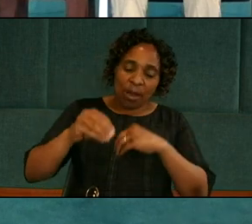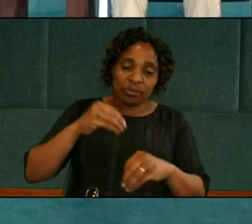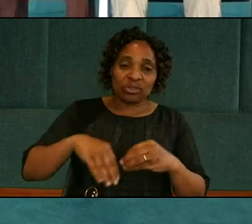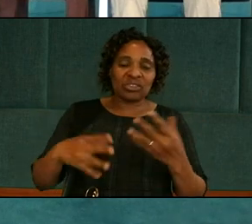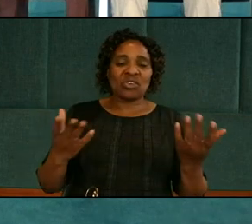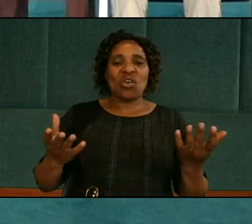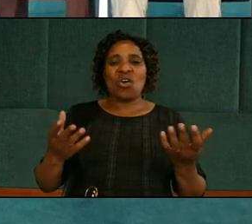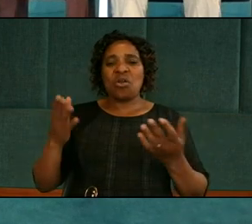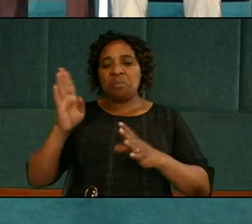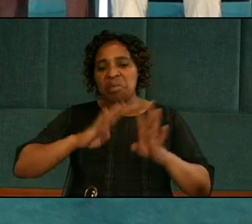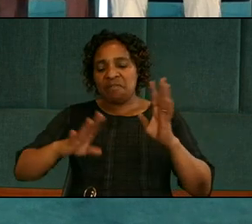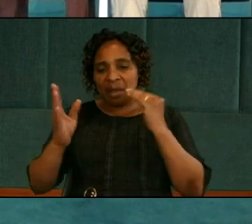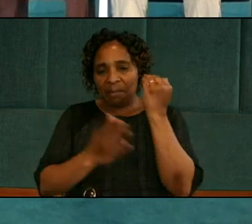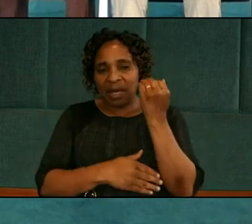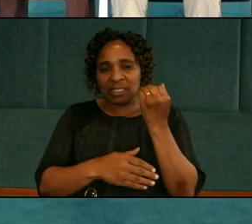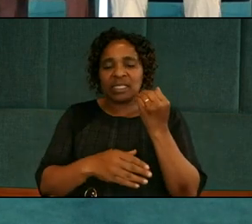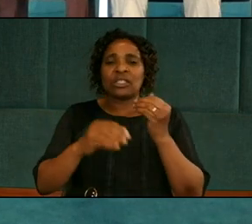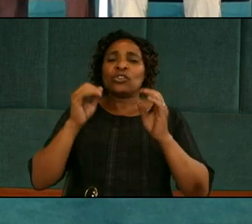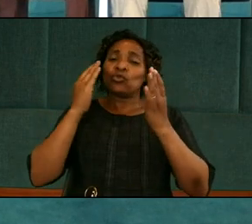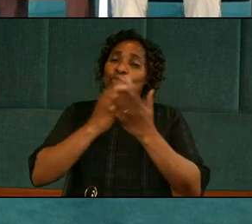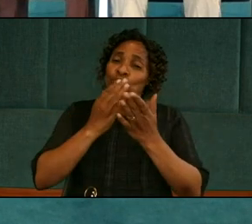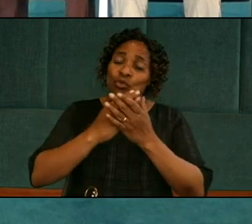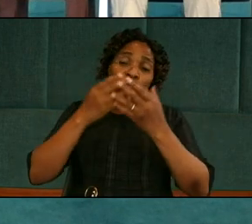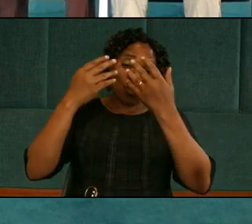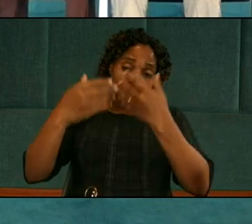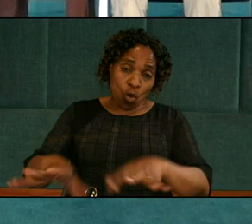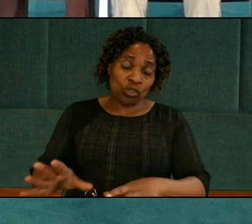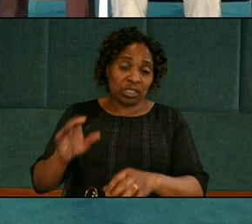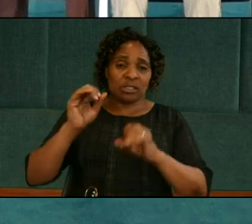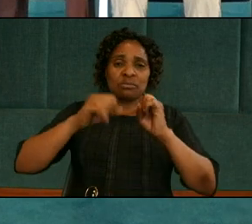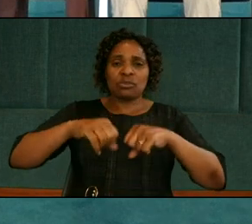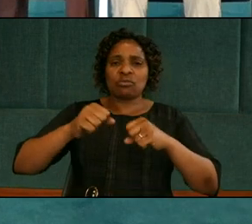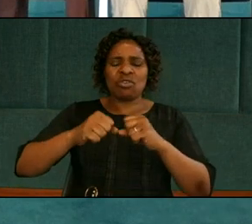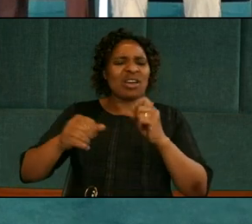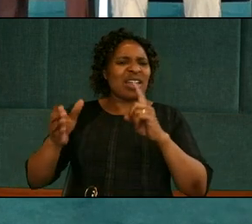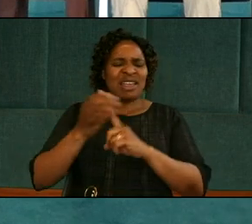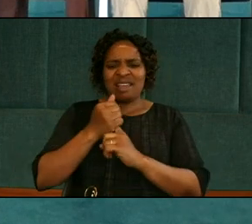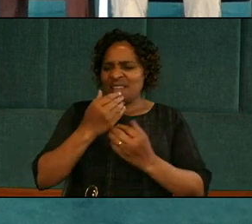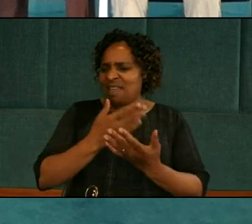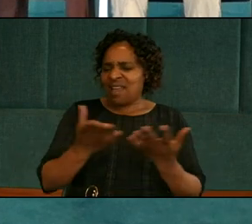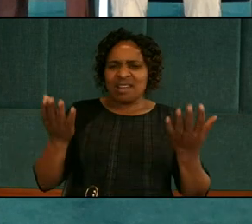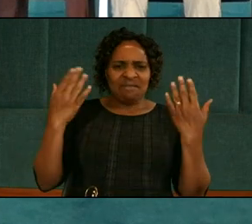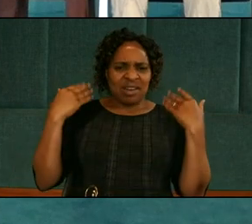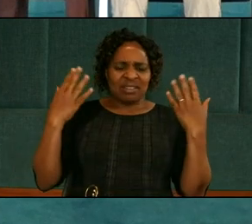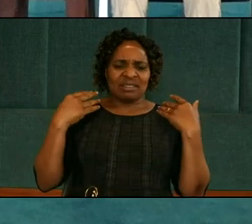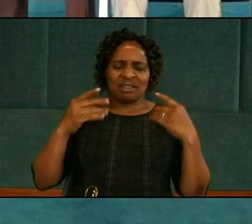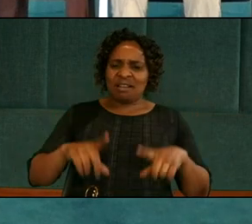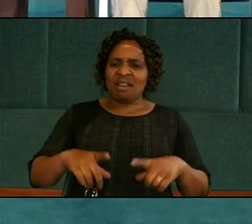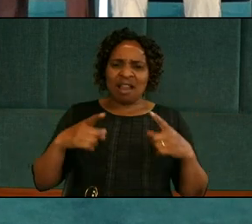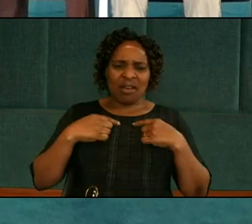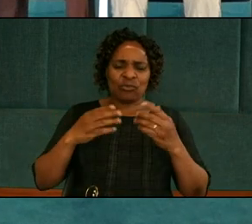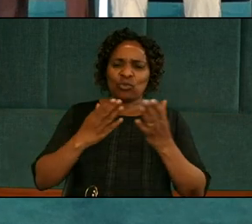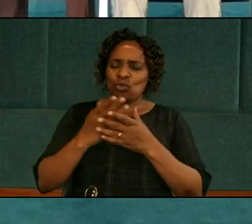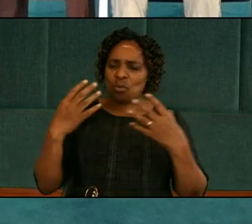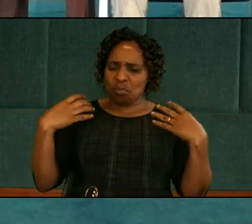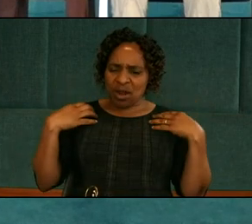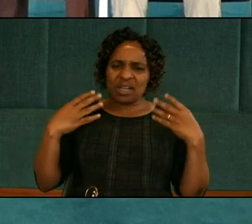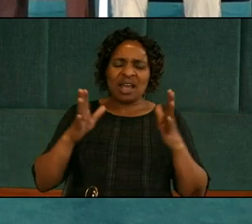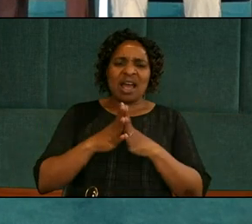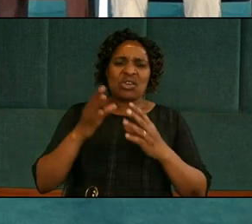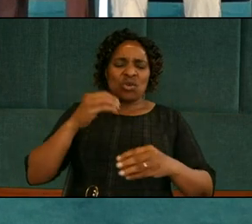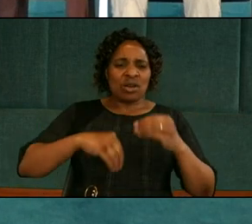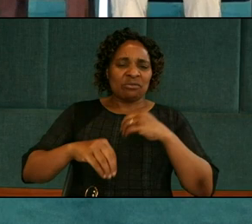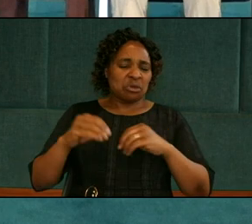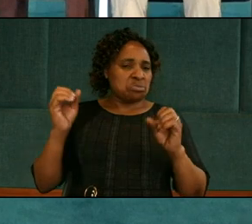anything, you think you might lose it. True. Right? I don't know if you're going to gain eternal life through pride, arrogance, or corruption.